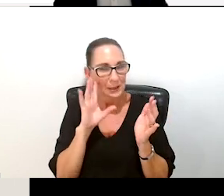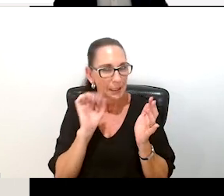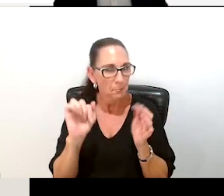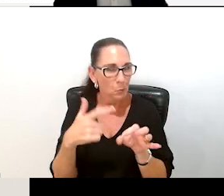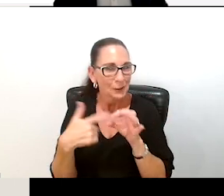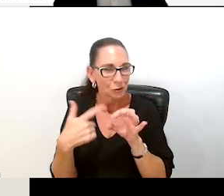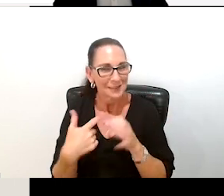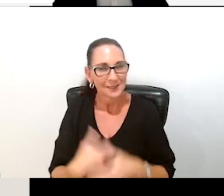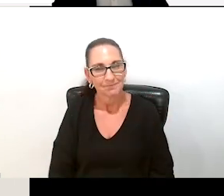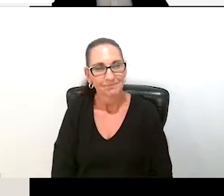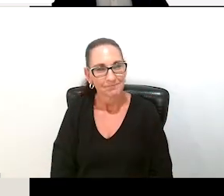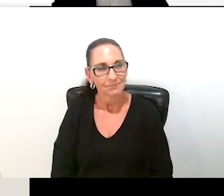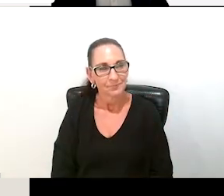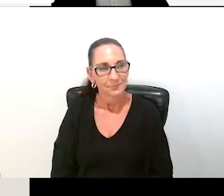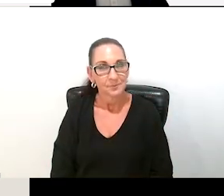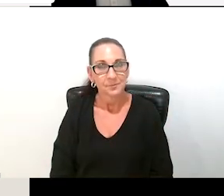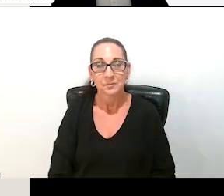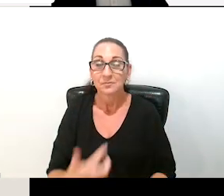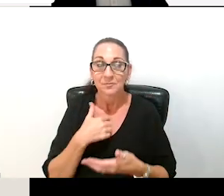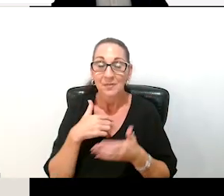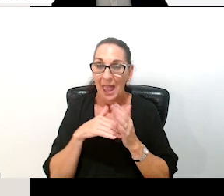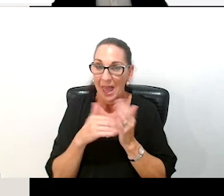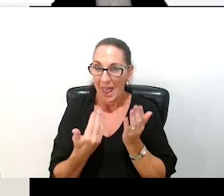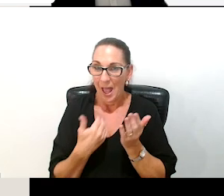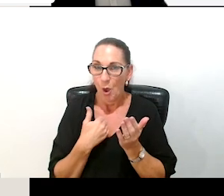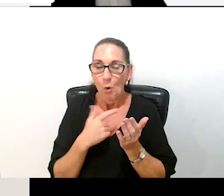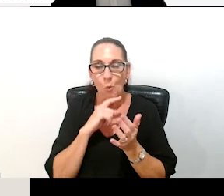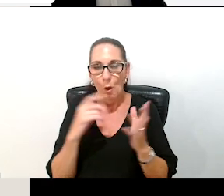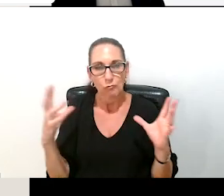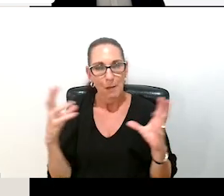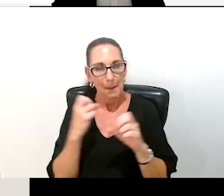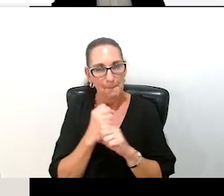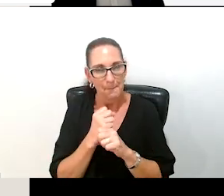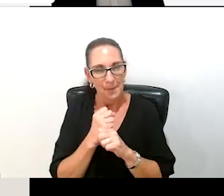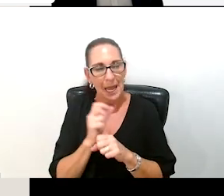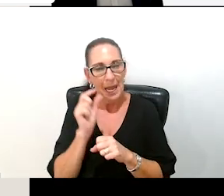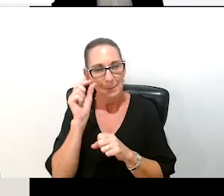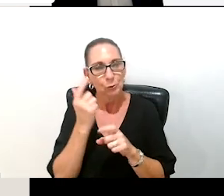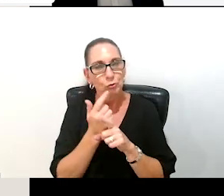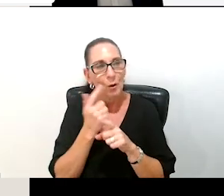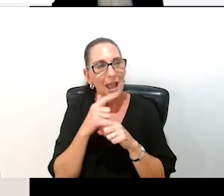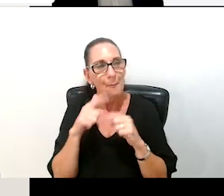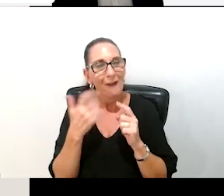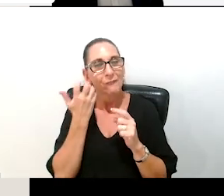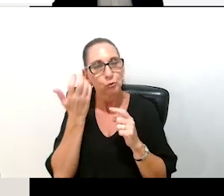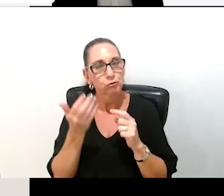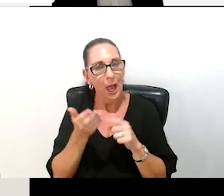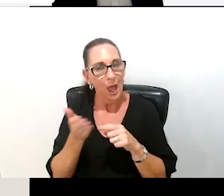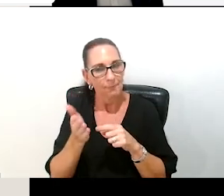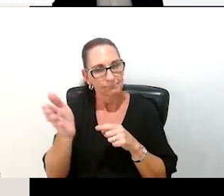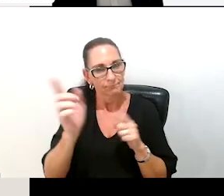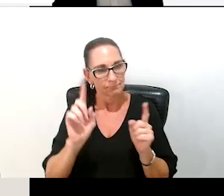them. And it's my pleasure now just to wrap things up, to talk a little bit about future directions and the use